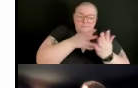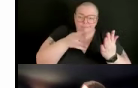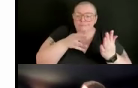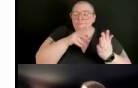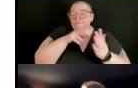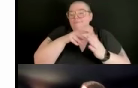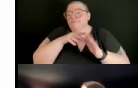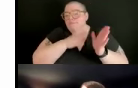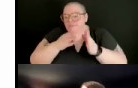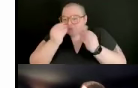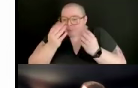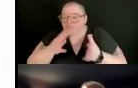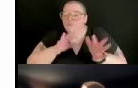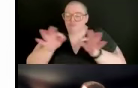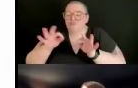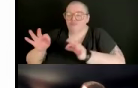Okay,